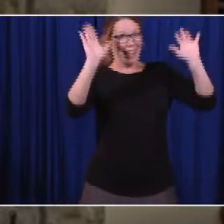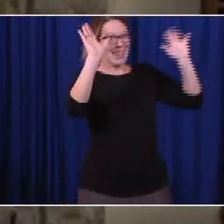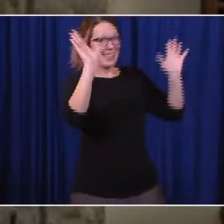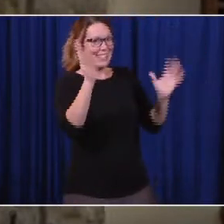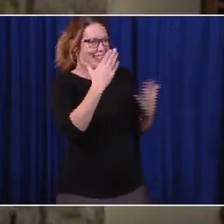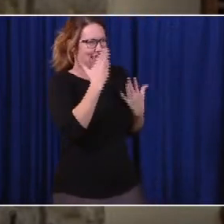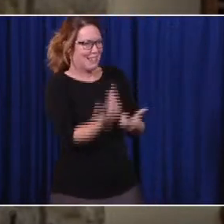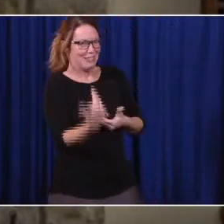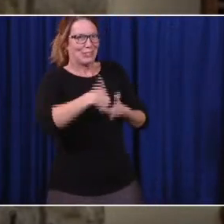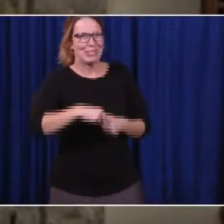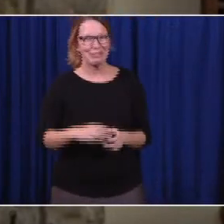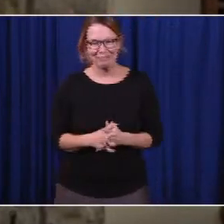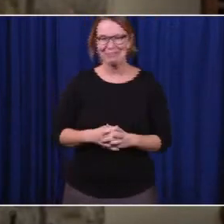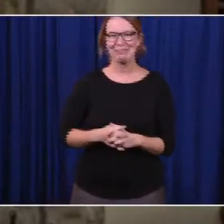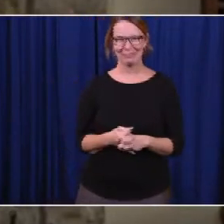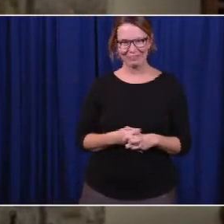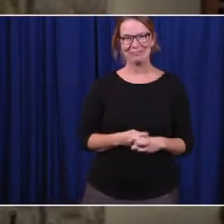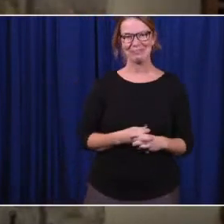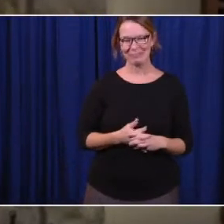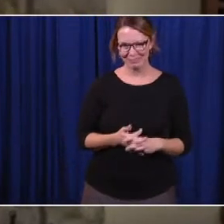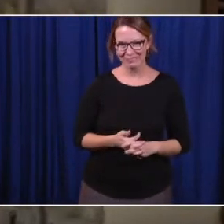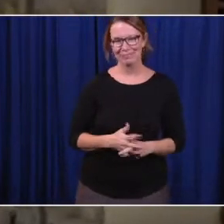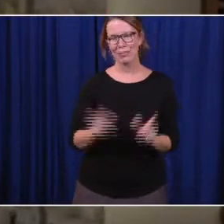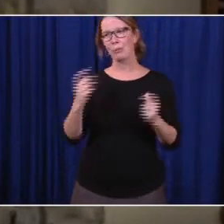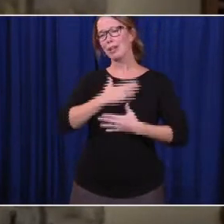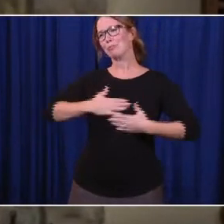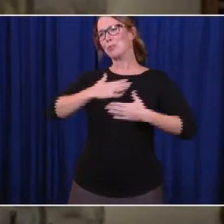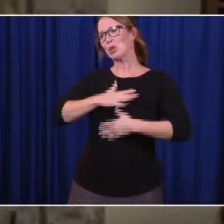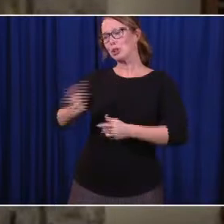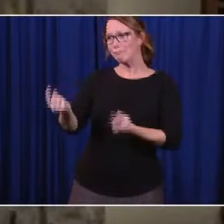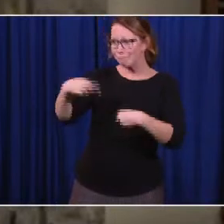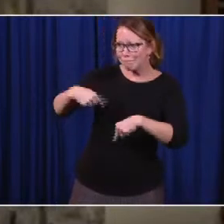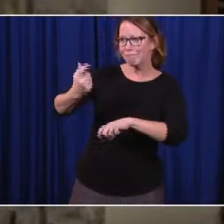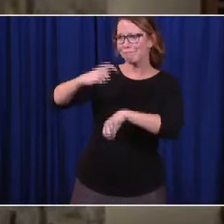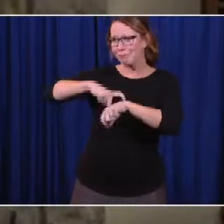us. We appreciate it very, very much.